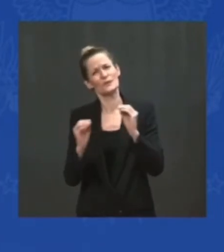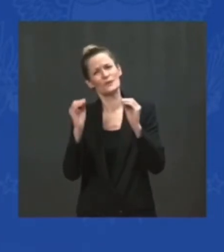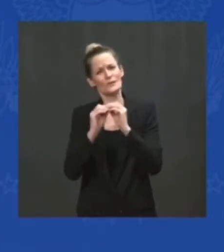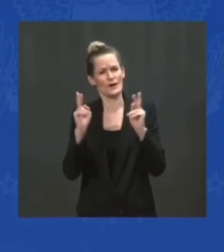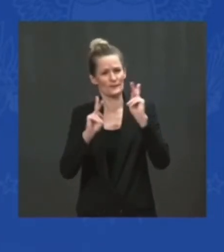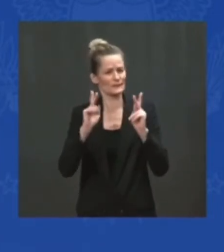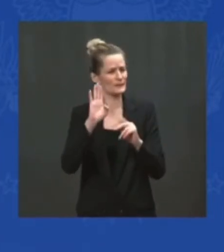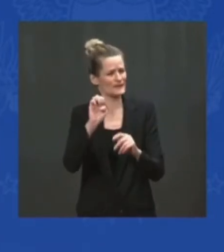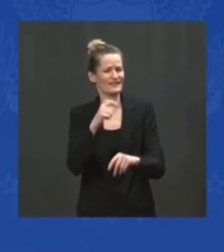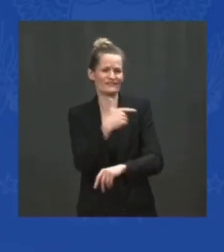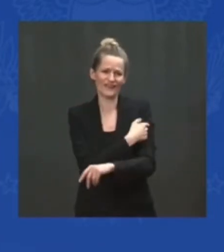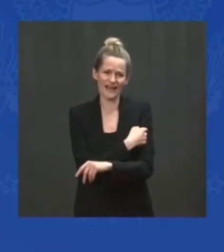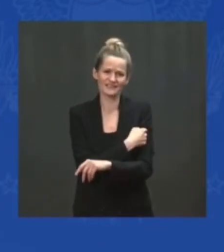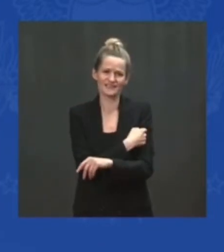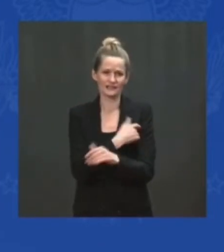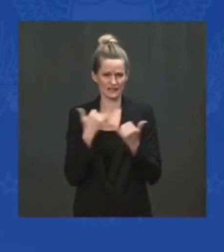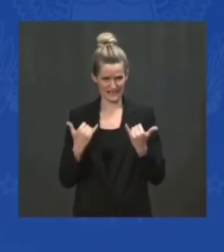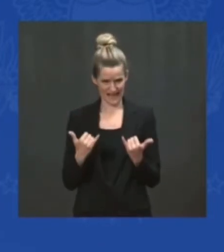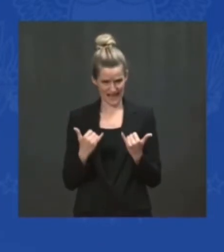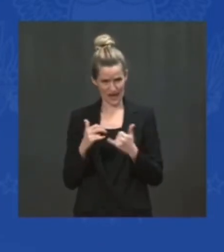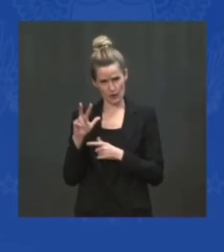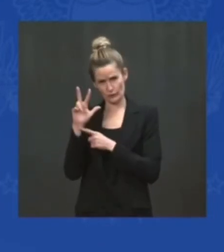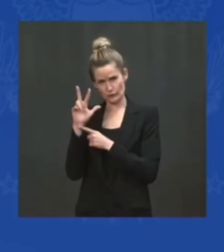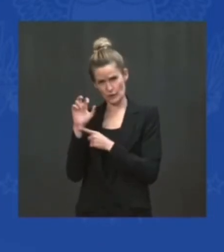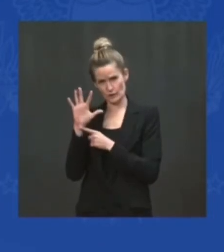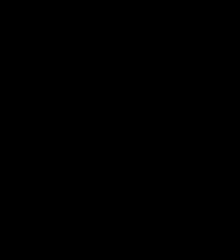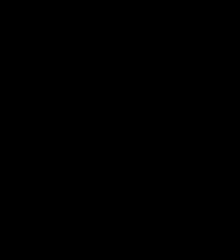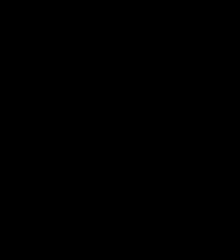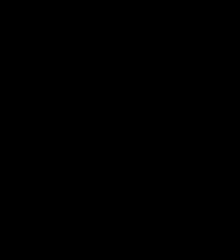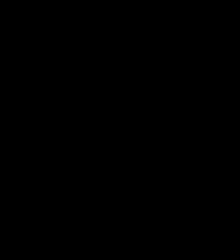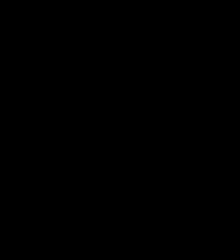350 million Americans have already been vaccinated.